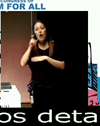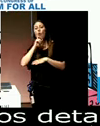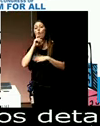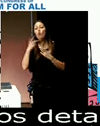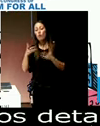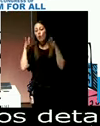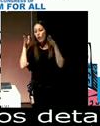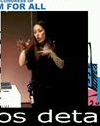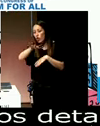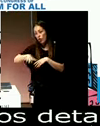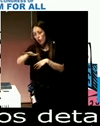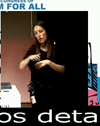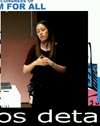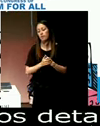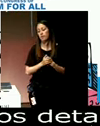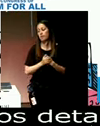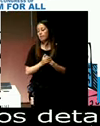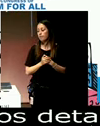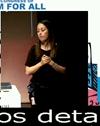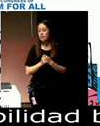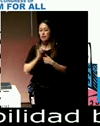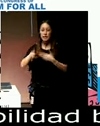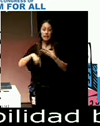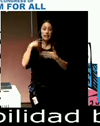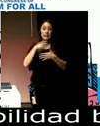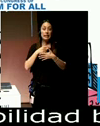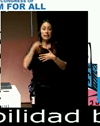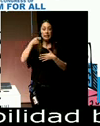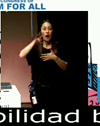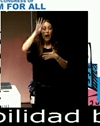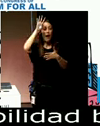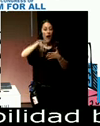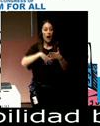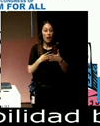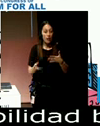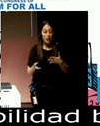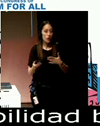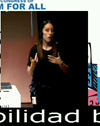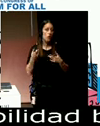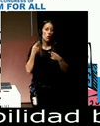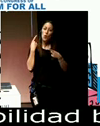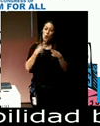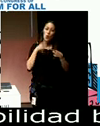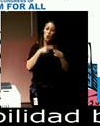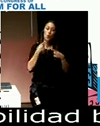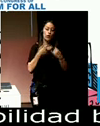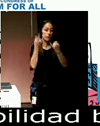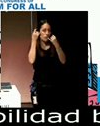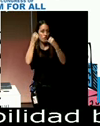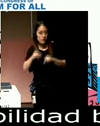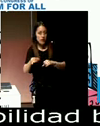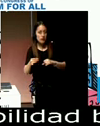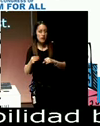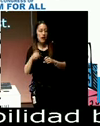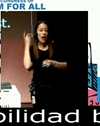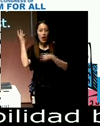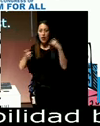this point of interest. For example, a museum can declare all